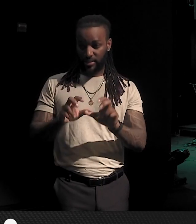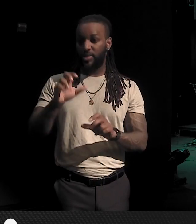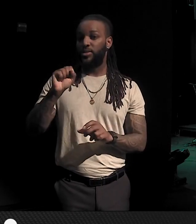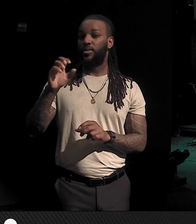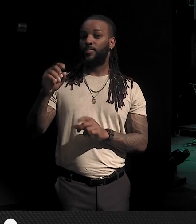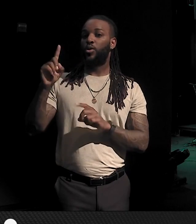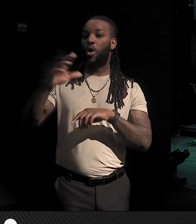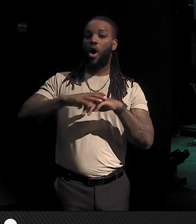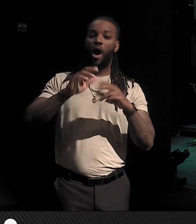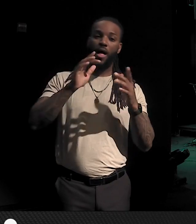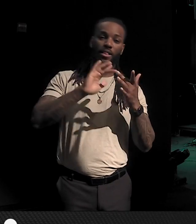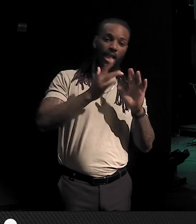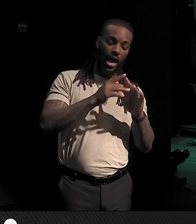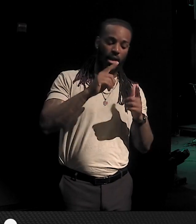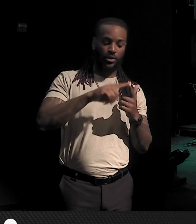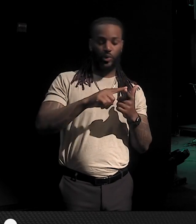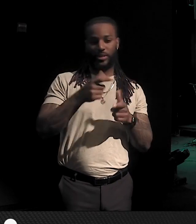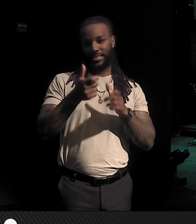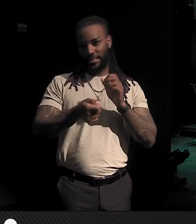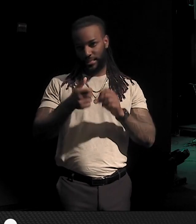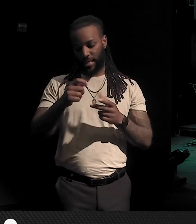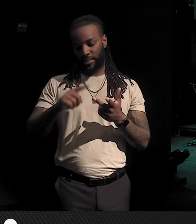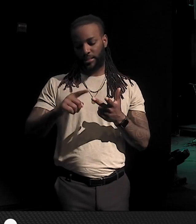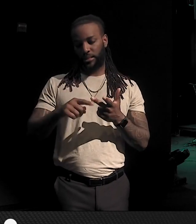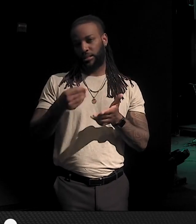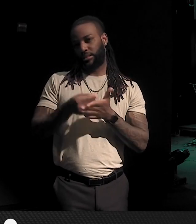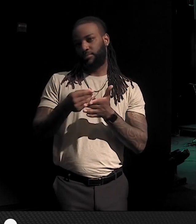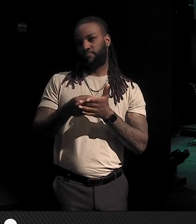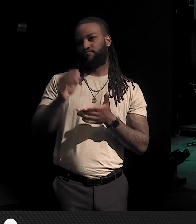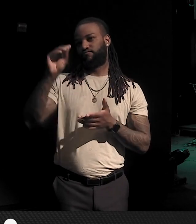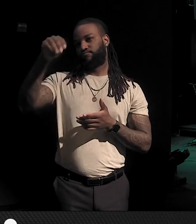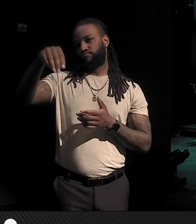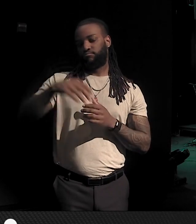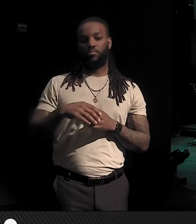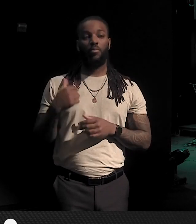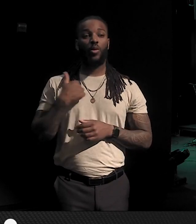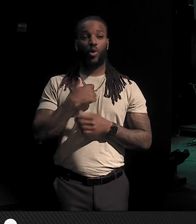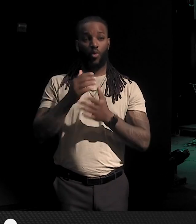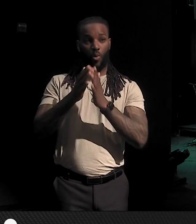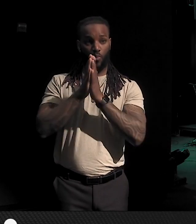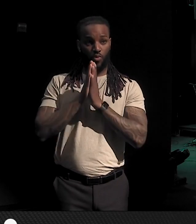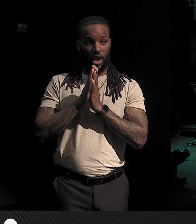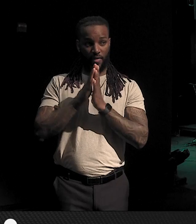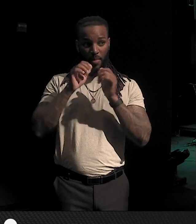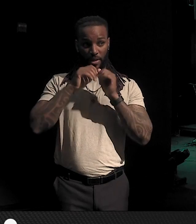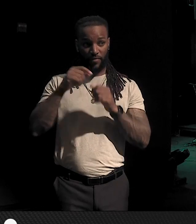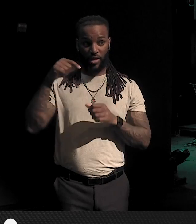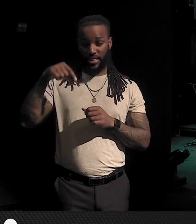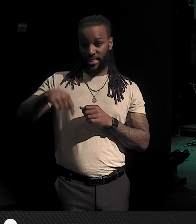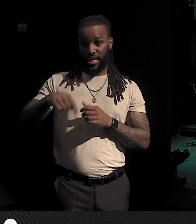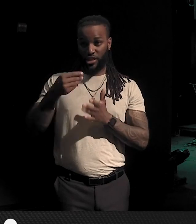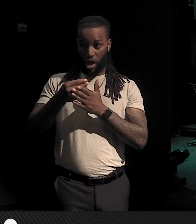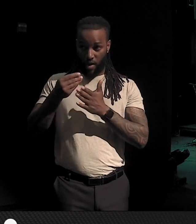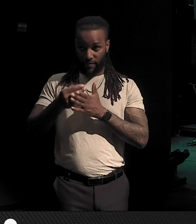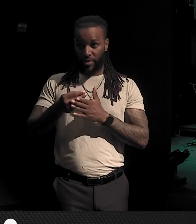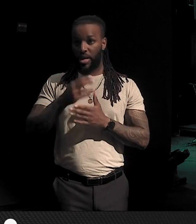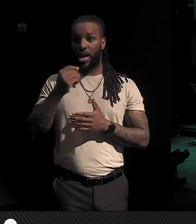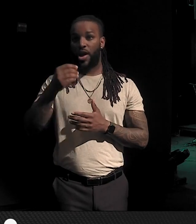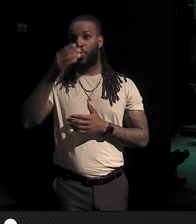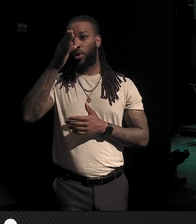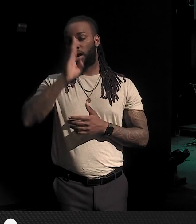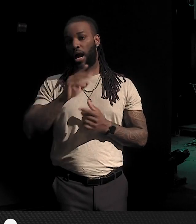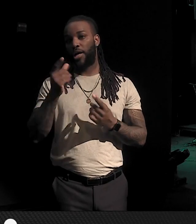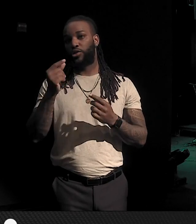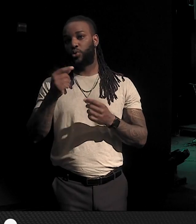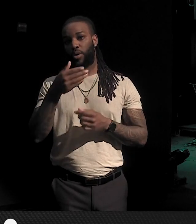you can go online, you can text, you can give in one of the boxes. But we're just going to pray a blessing over this offering and over what God's